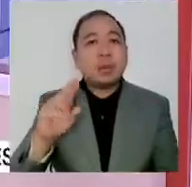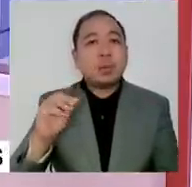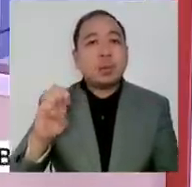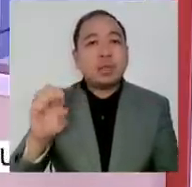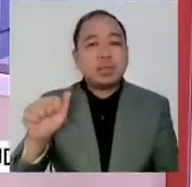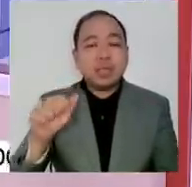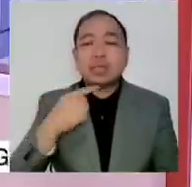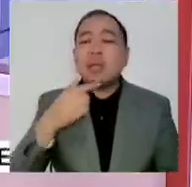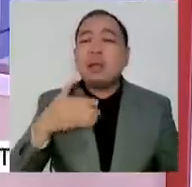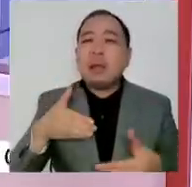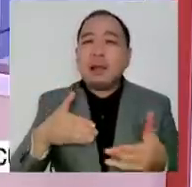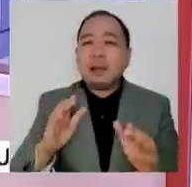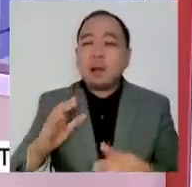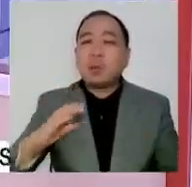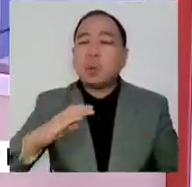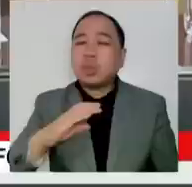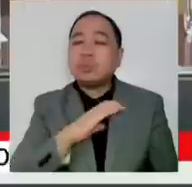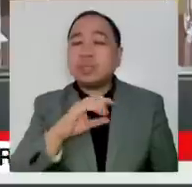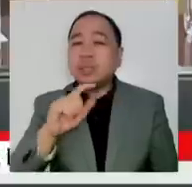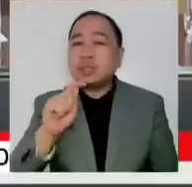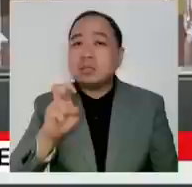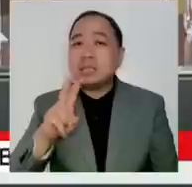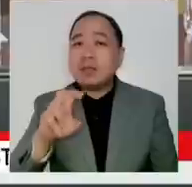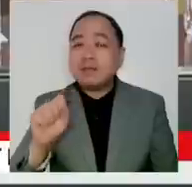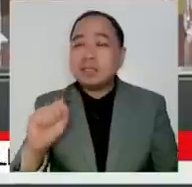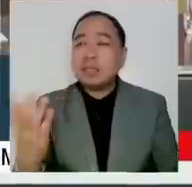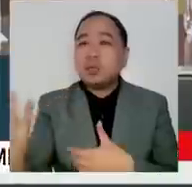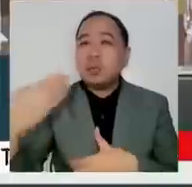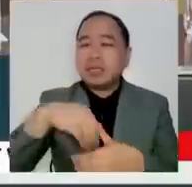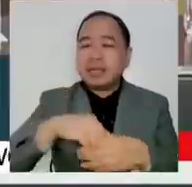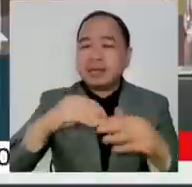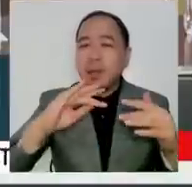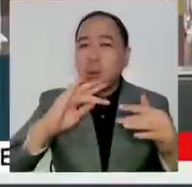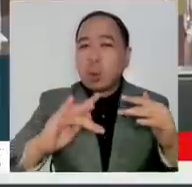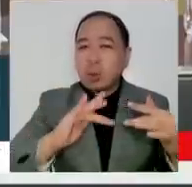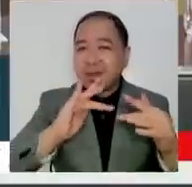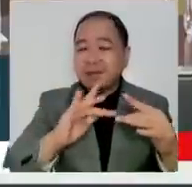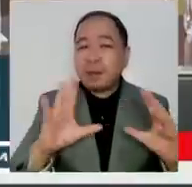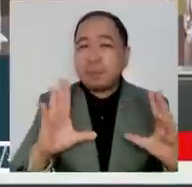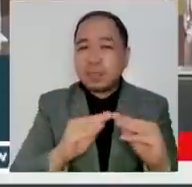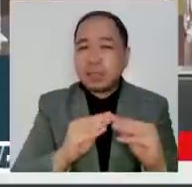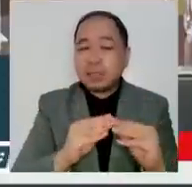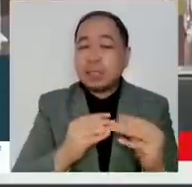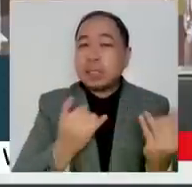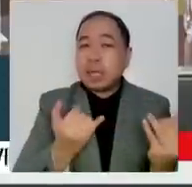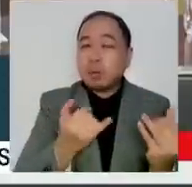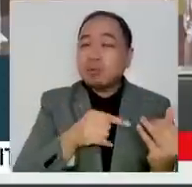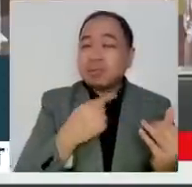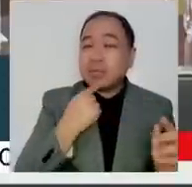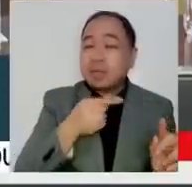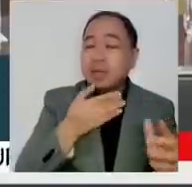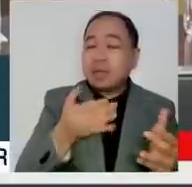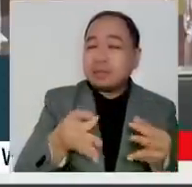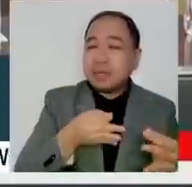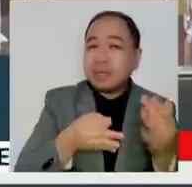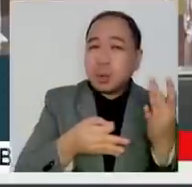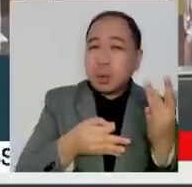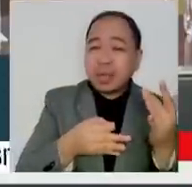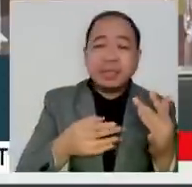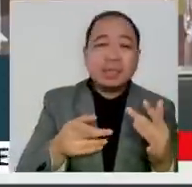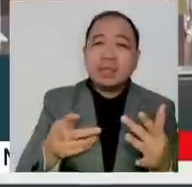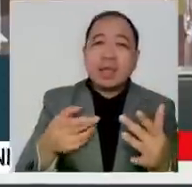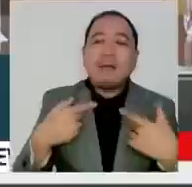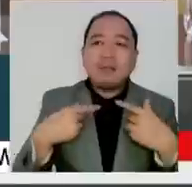allowed Congressman Teves to virtually attend their hearing. Senator De La Rosa now explains why the lack of jurisdiction over Teves is a big